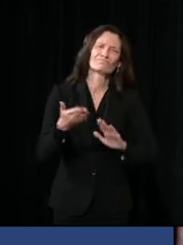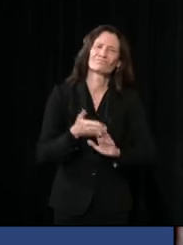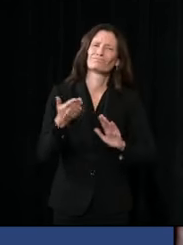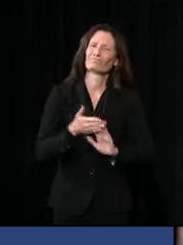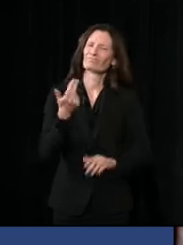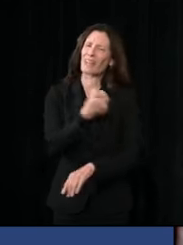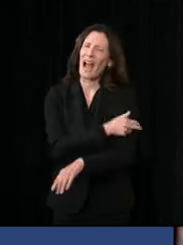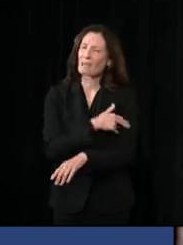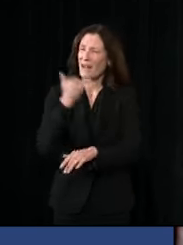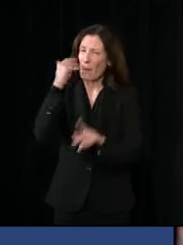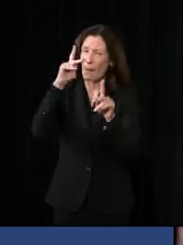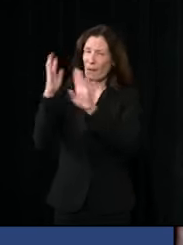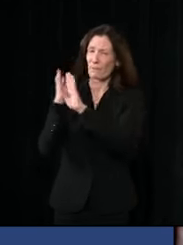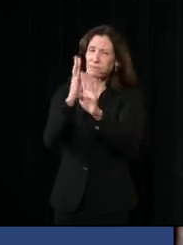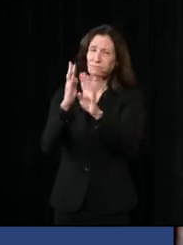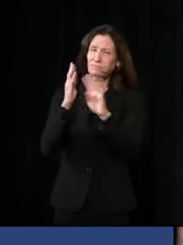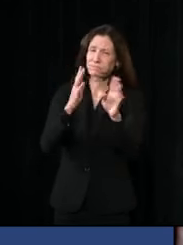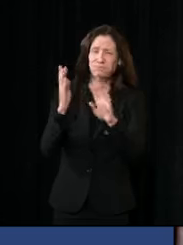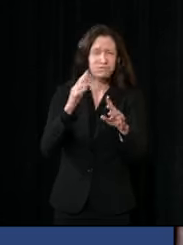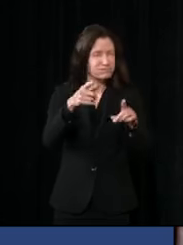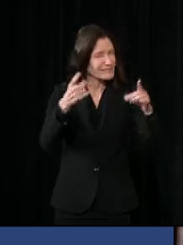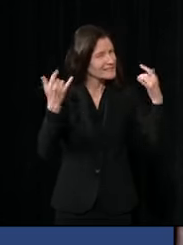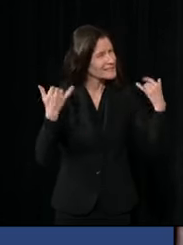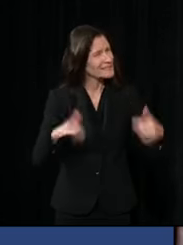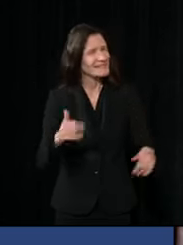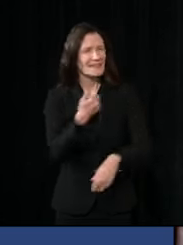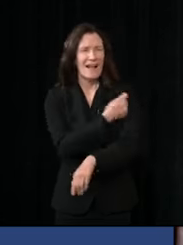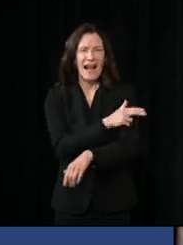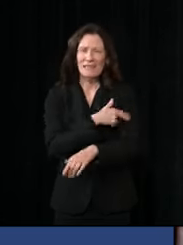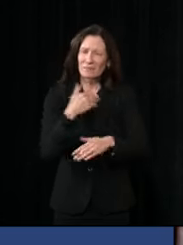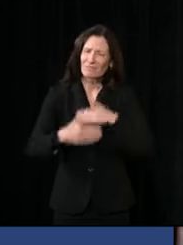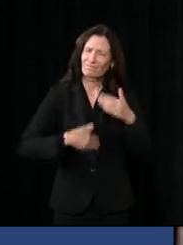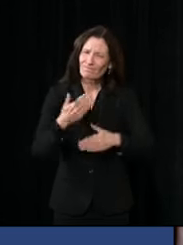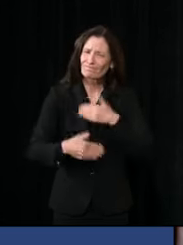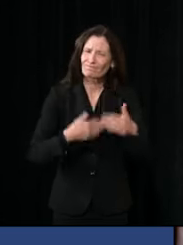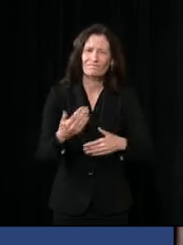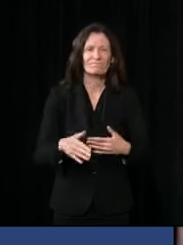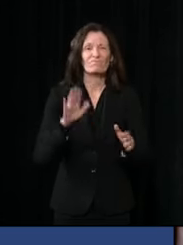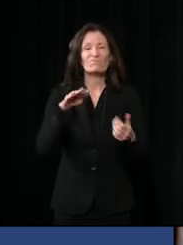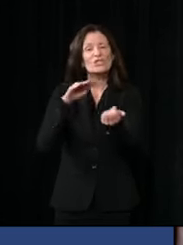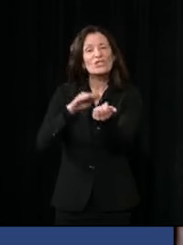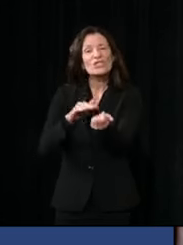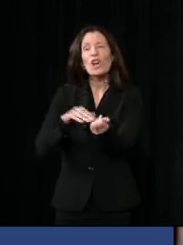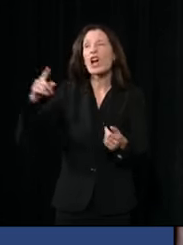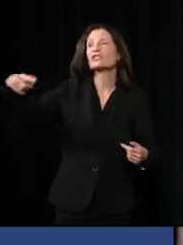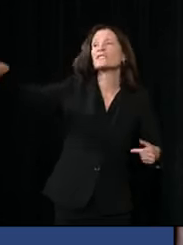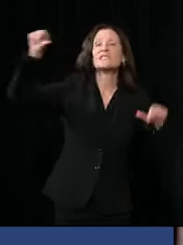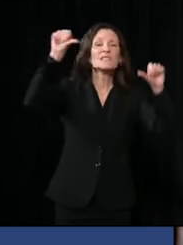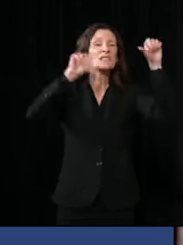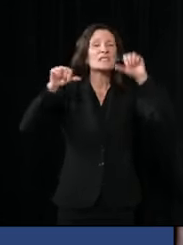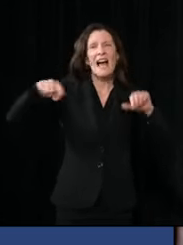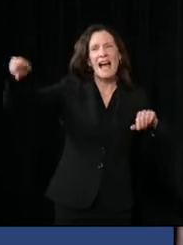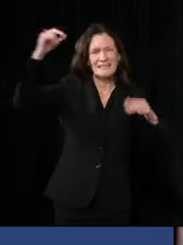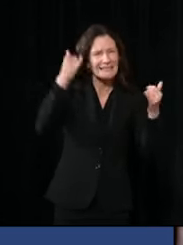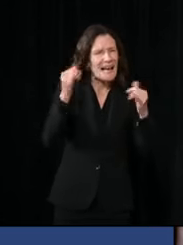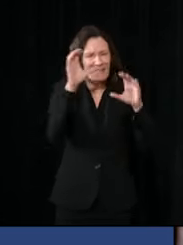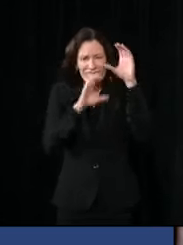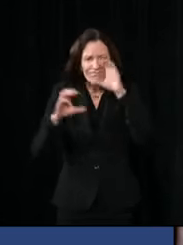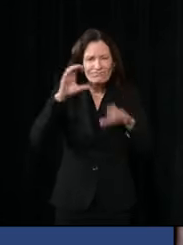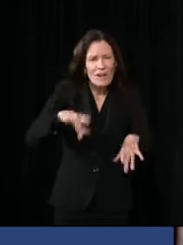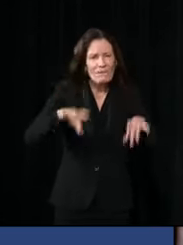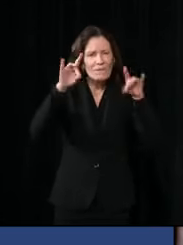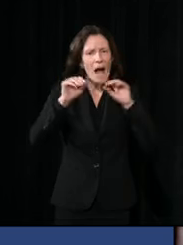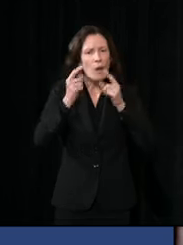are seeking a vaccine and changing their materials programs to make masks, gloves, or gowns. We've seen the best